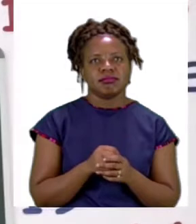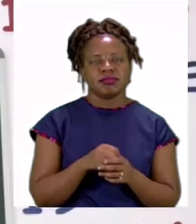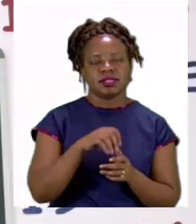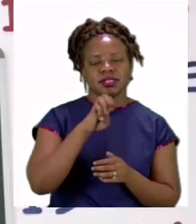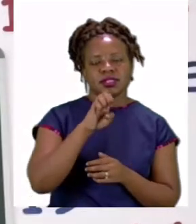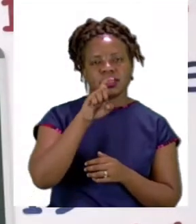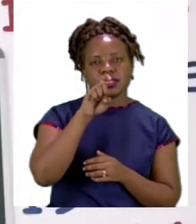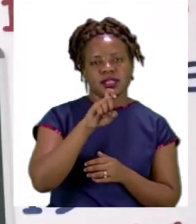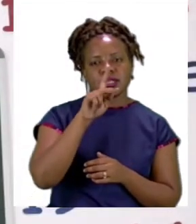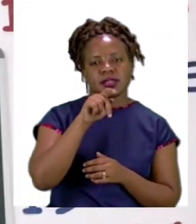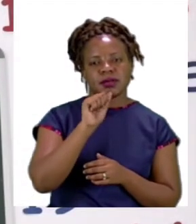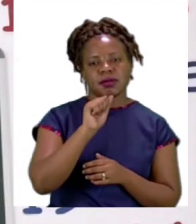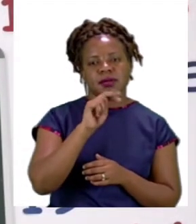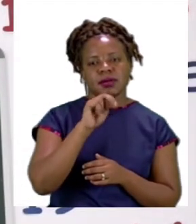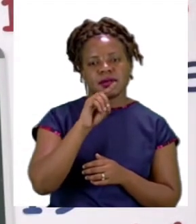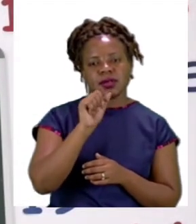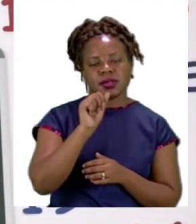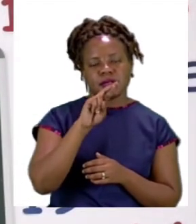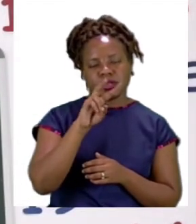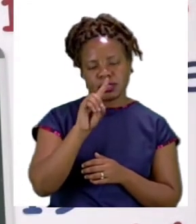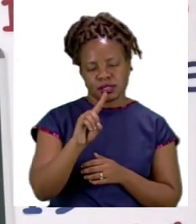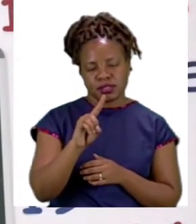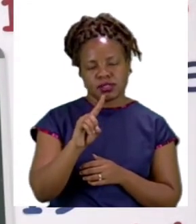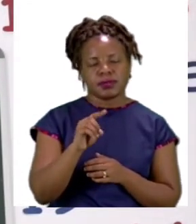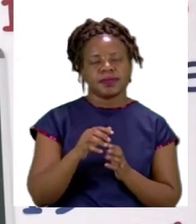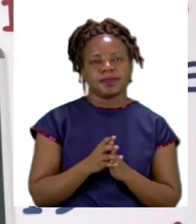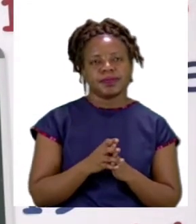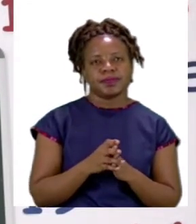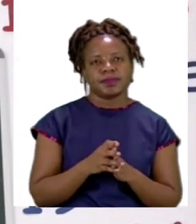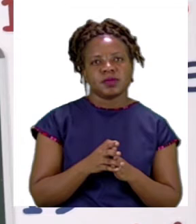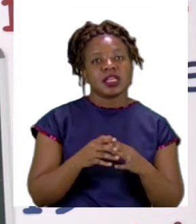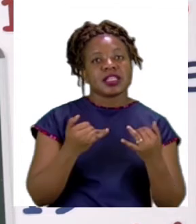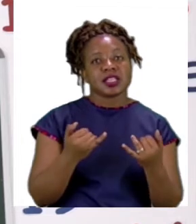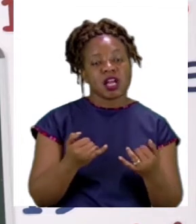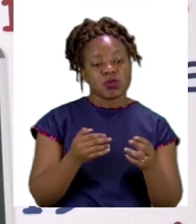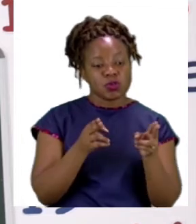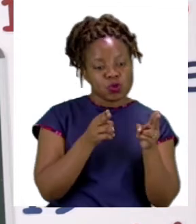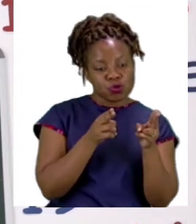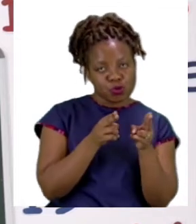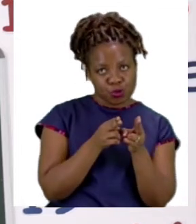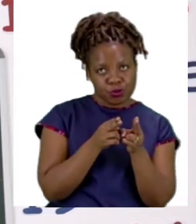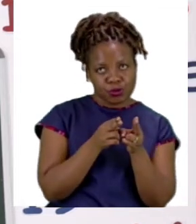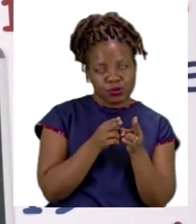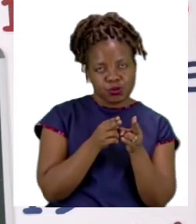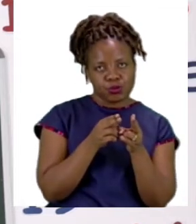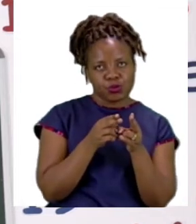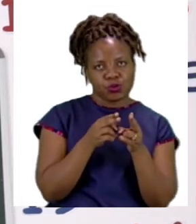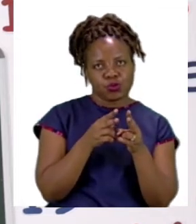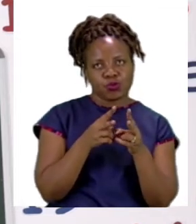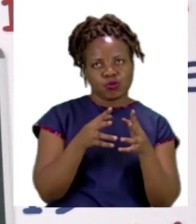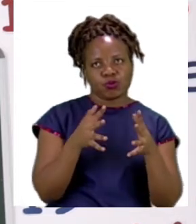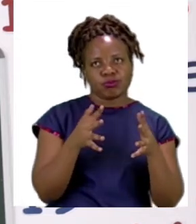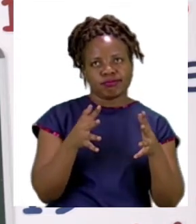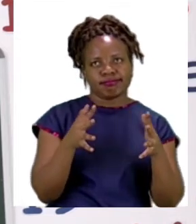form, it is the opposite of what we have just done. So you are now going to take a number. Let's do the first one. Now the first